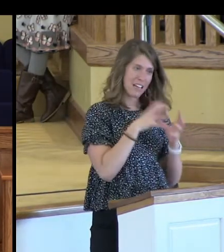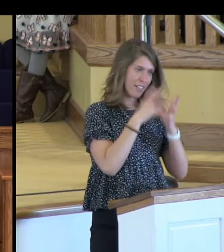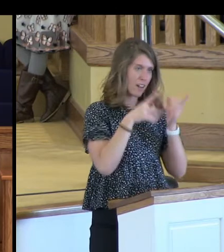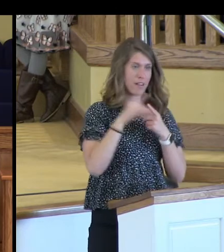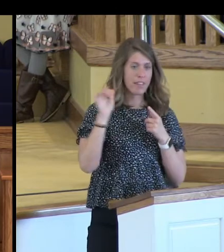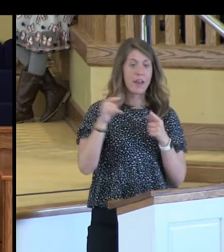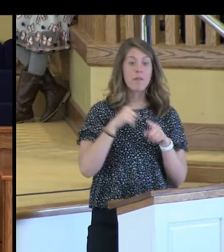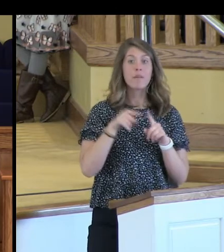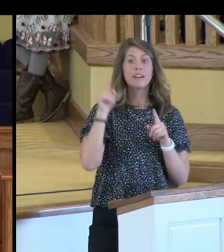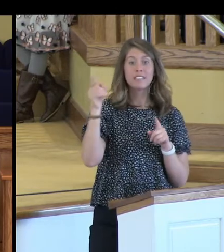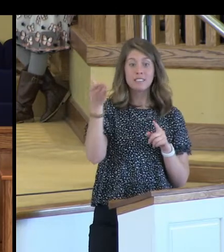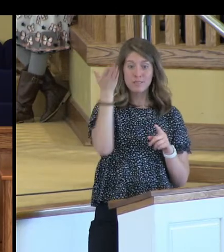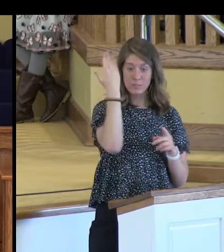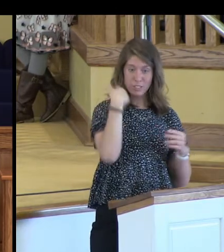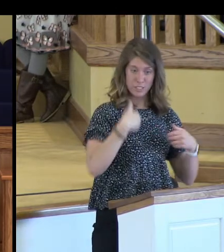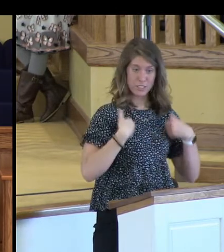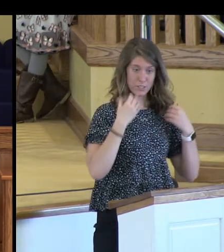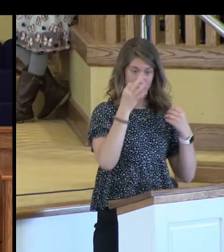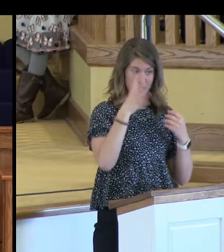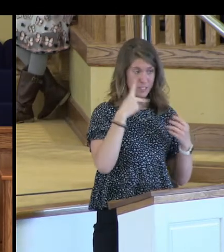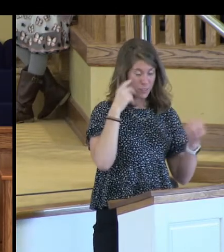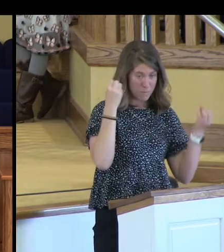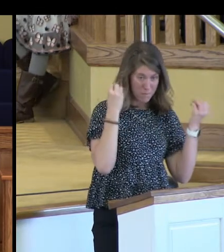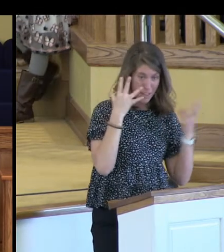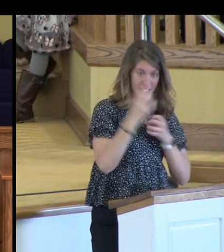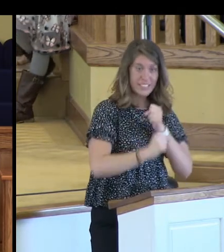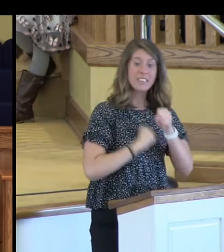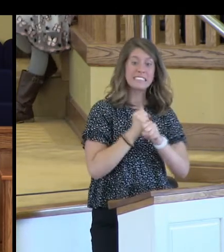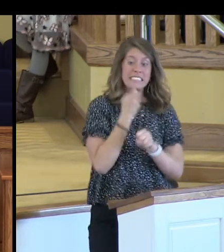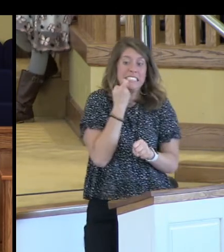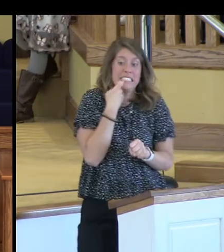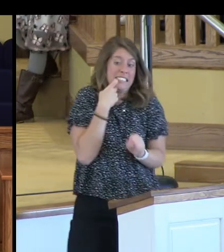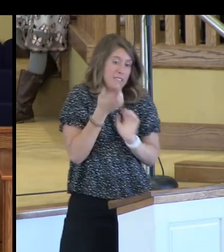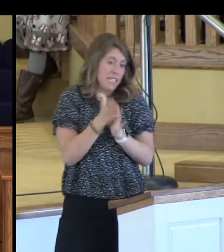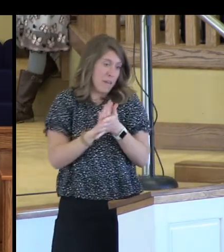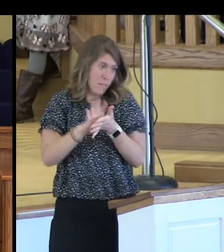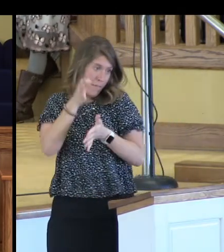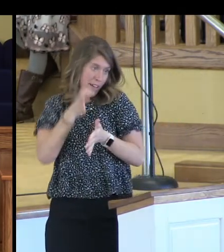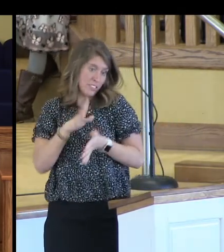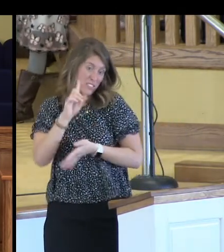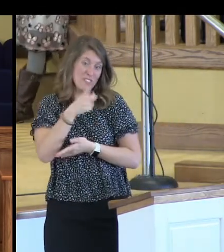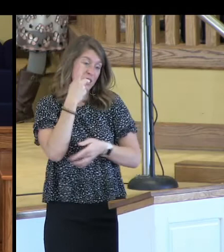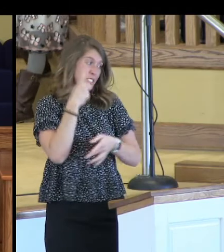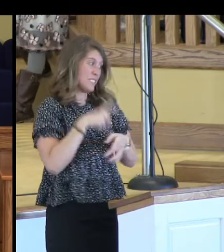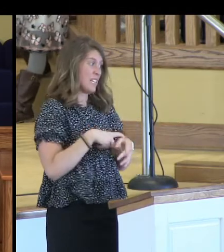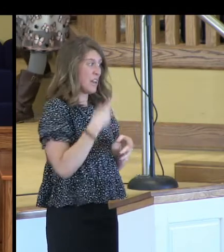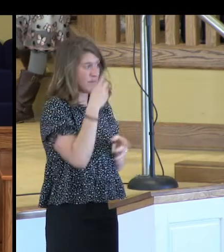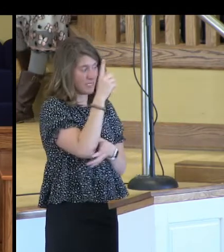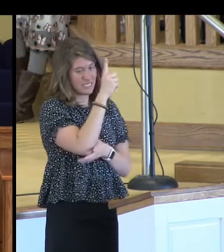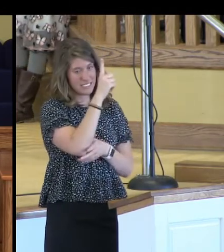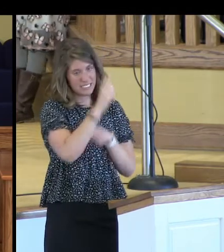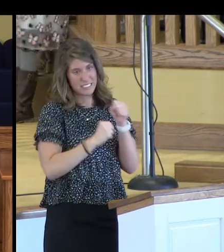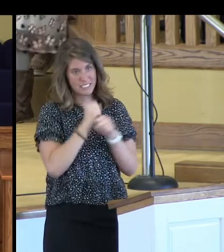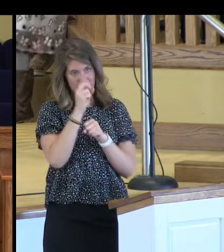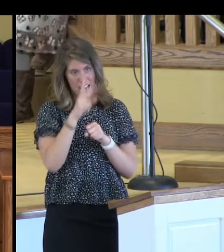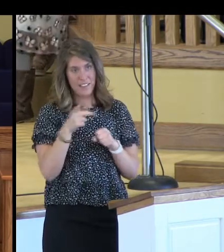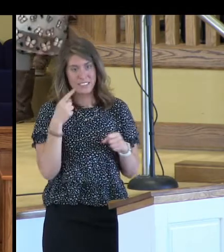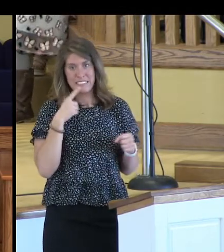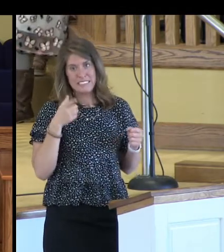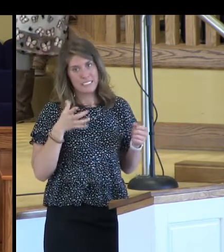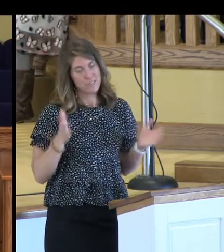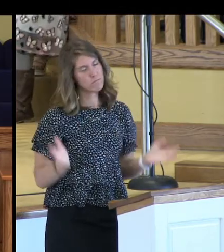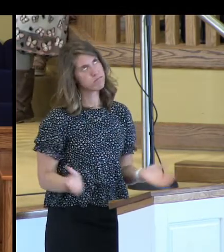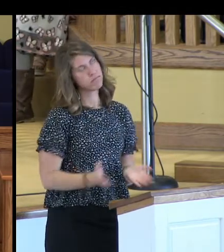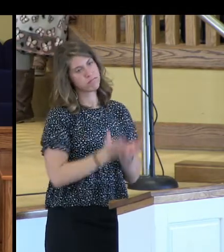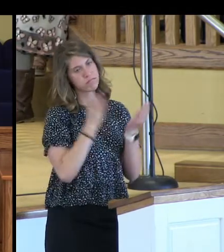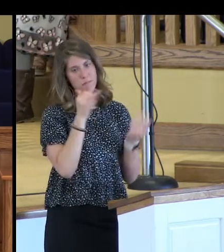but he was a youth pastor for many years, and now he just became the pastor of a church. First time, he's only been at a year and a half, and he said he's very